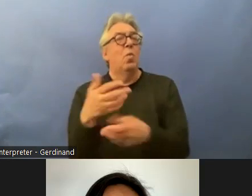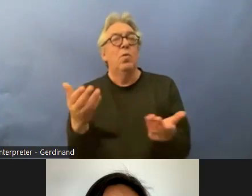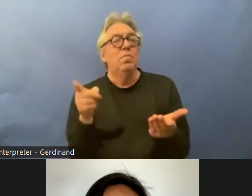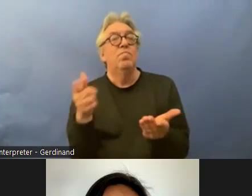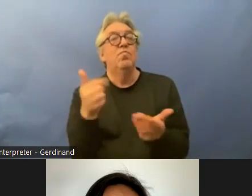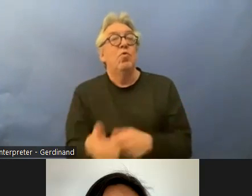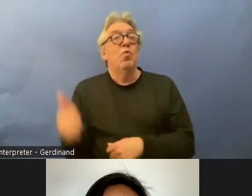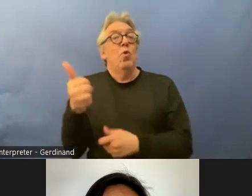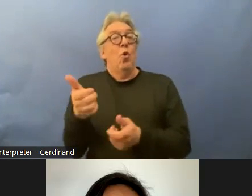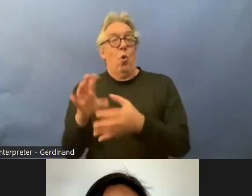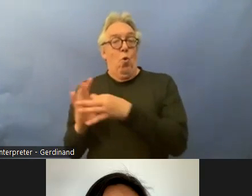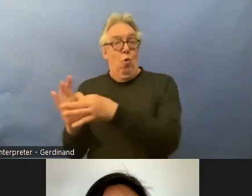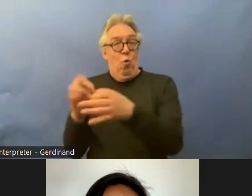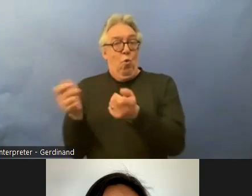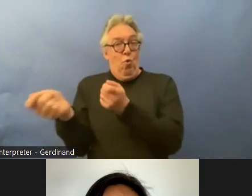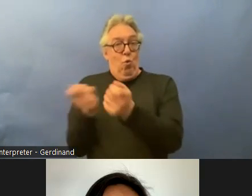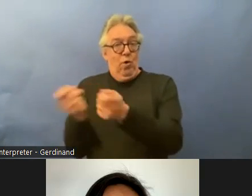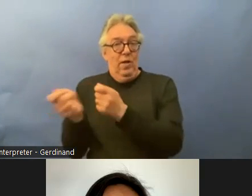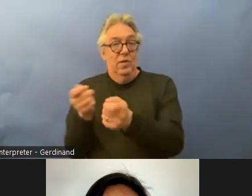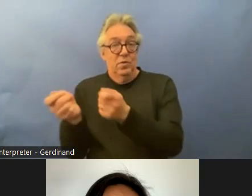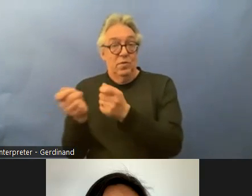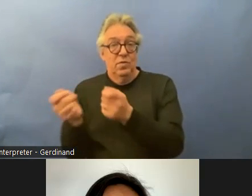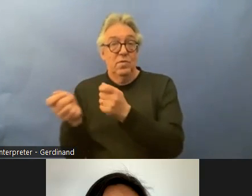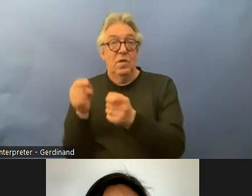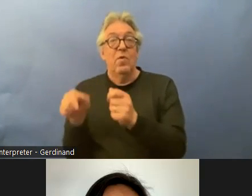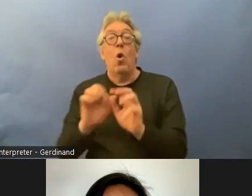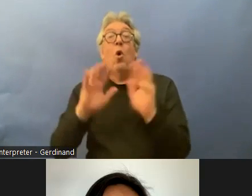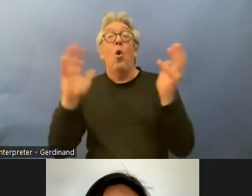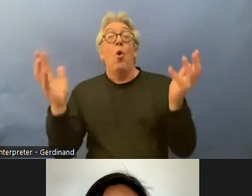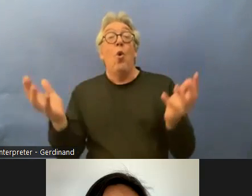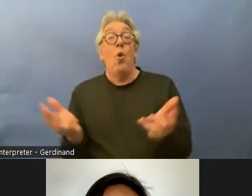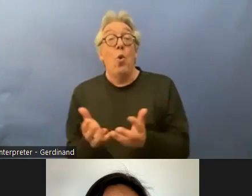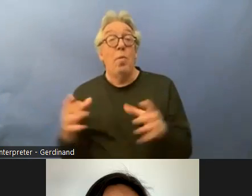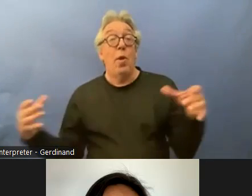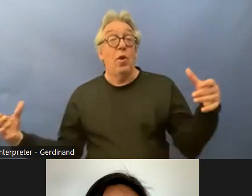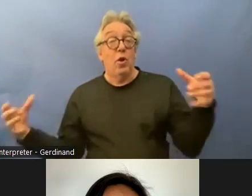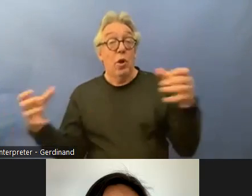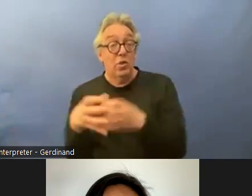the camp coordination and camp management global cluster. She will share with